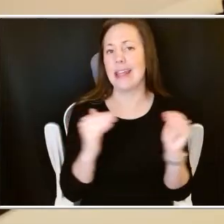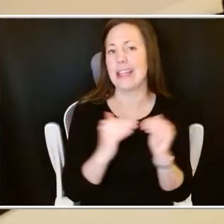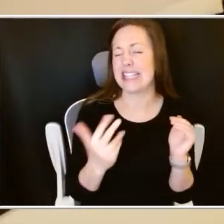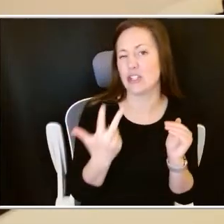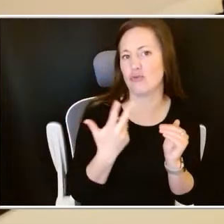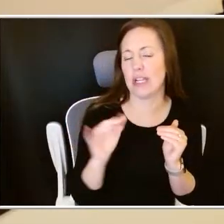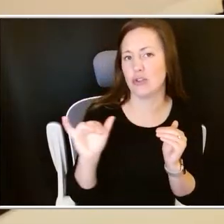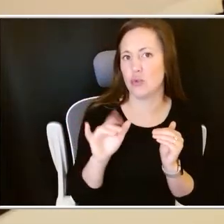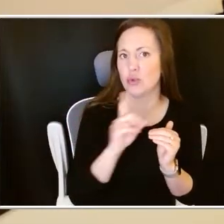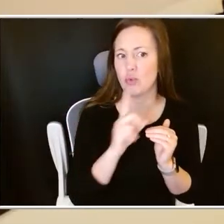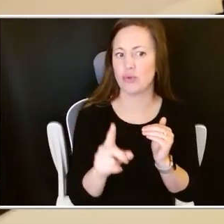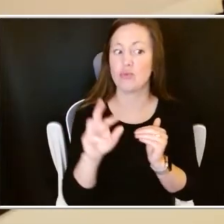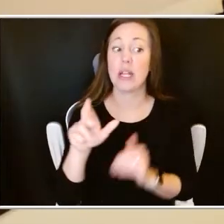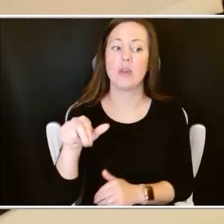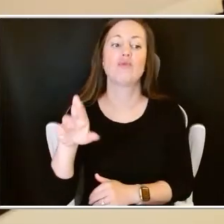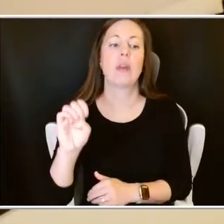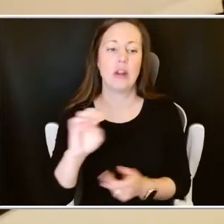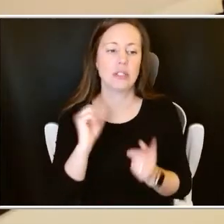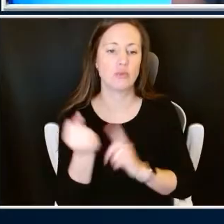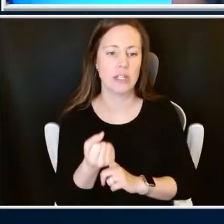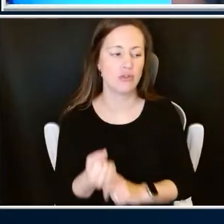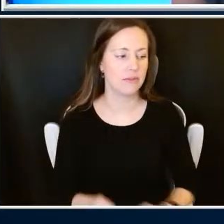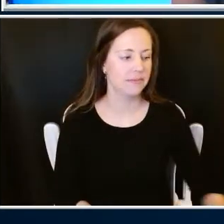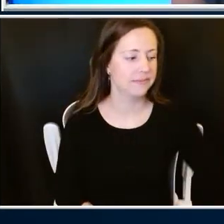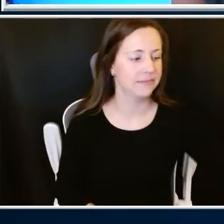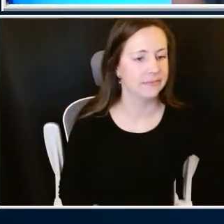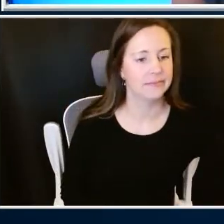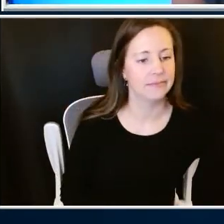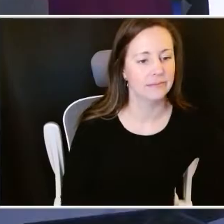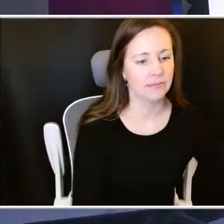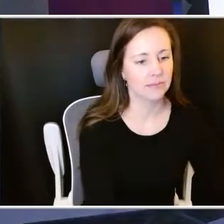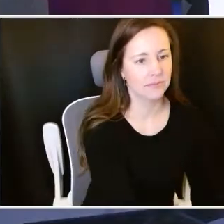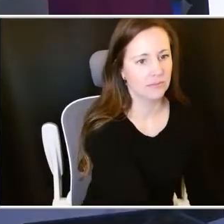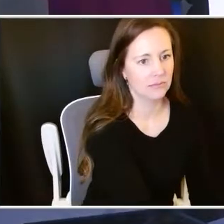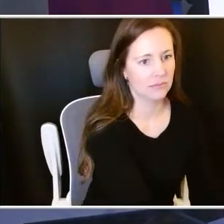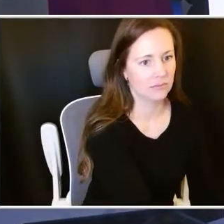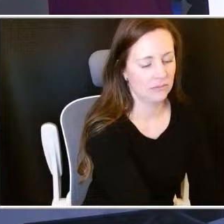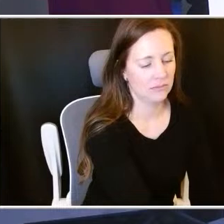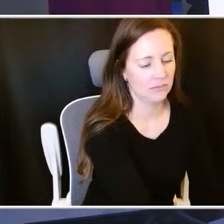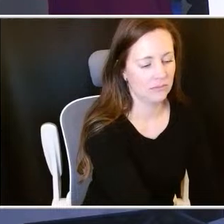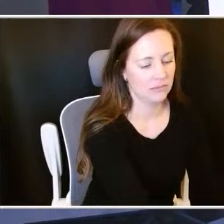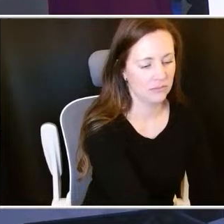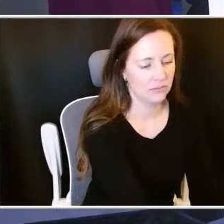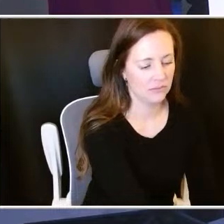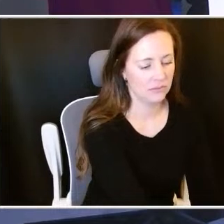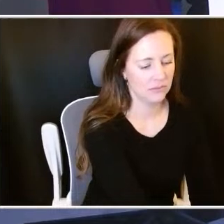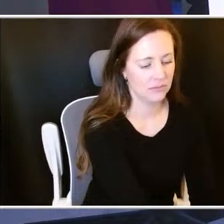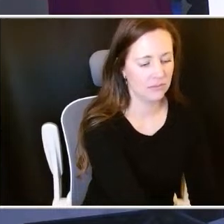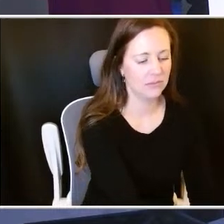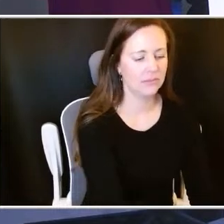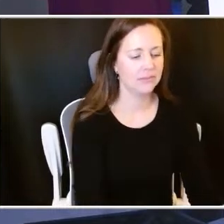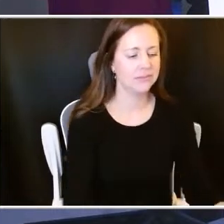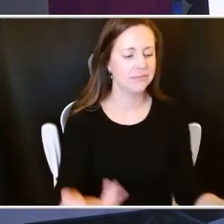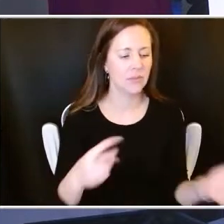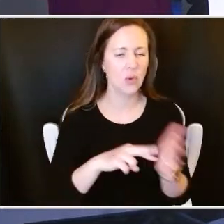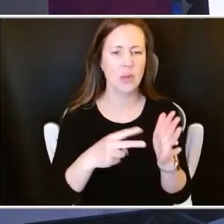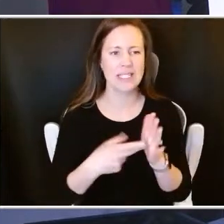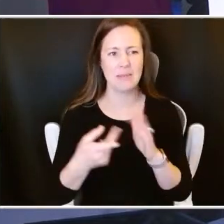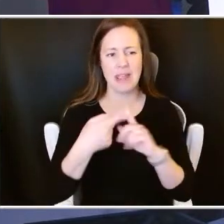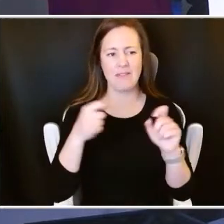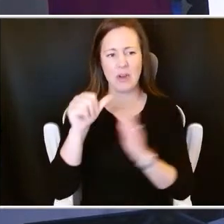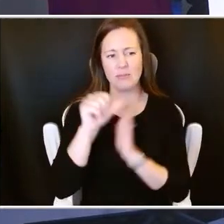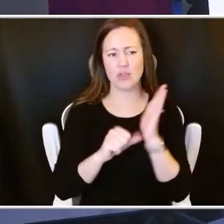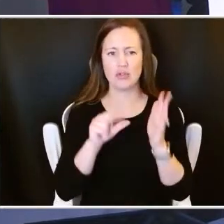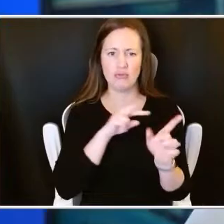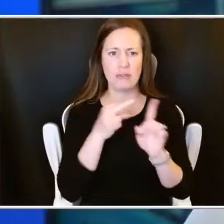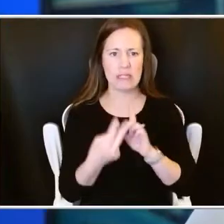it's a very rare situation. Dr. Ashcraft, what does it mean from a surgical standpoint, stage 3?